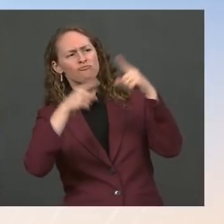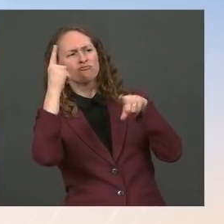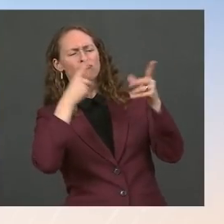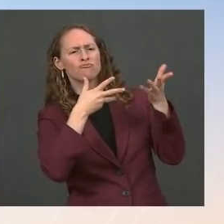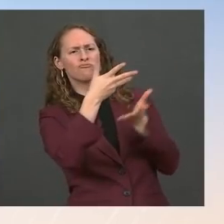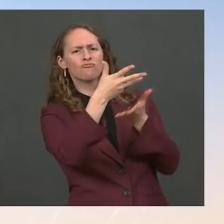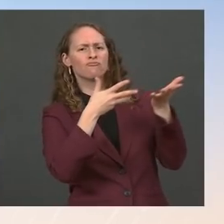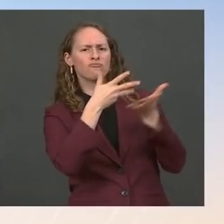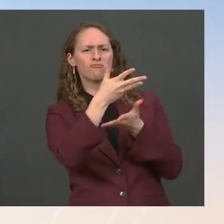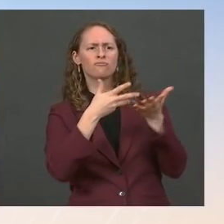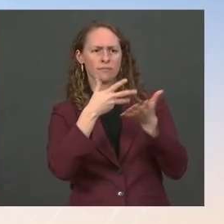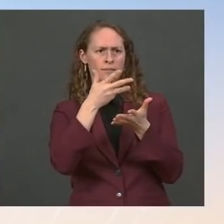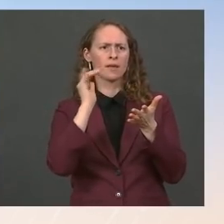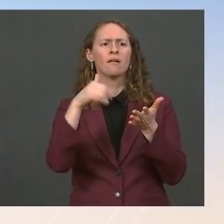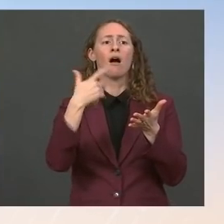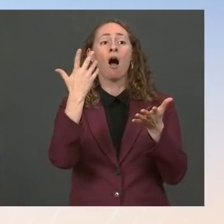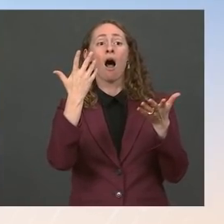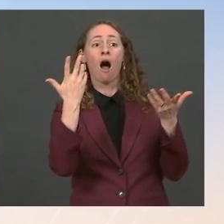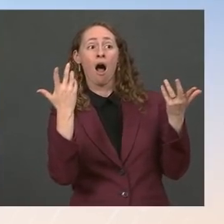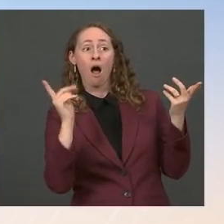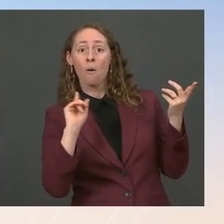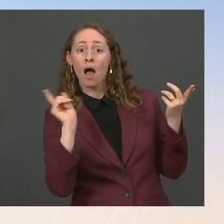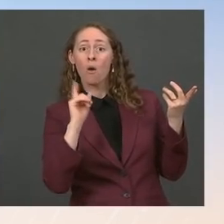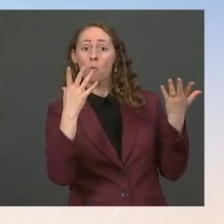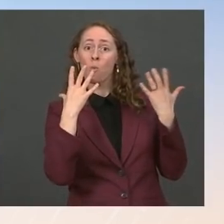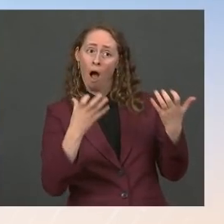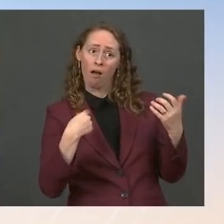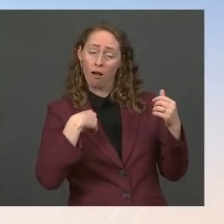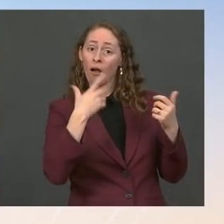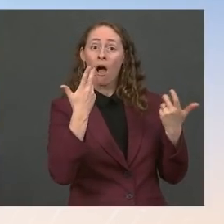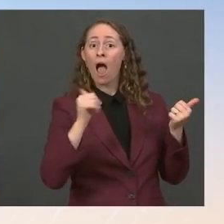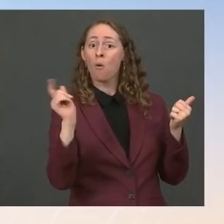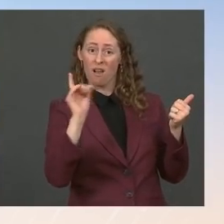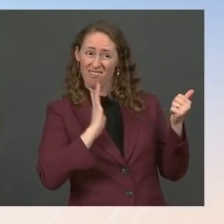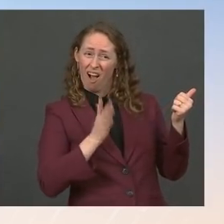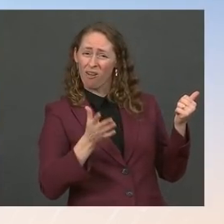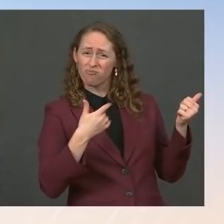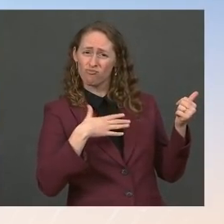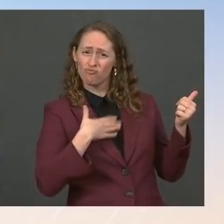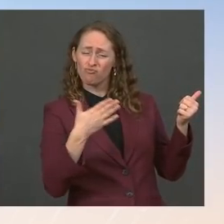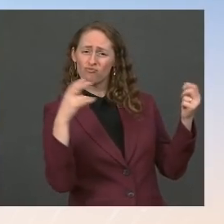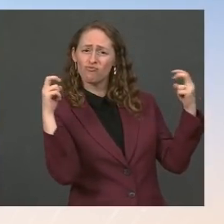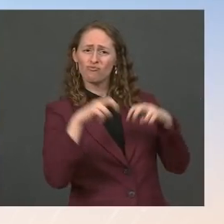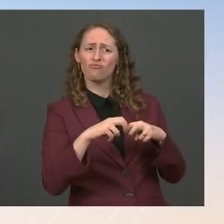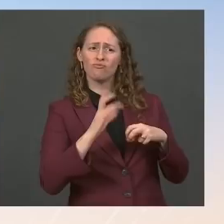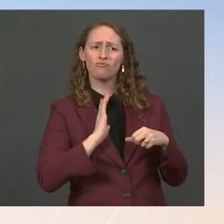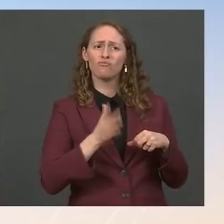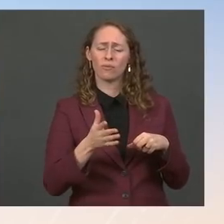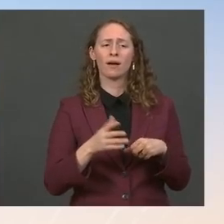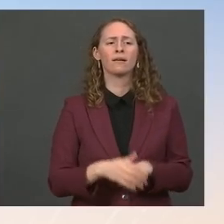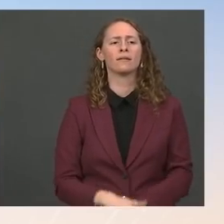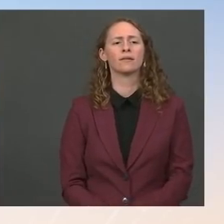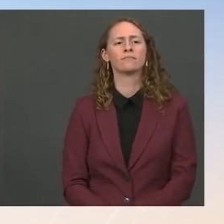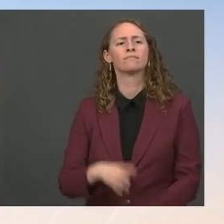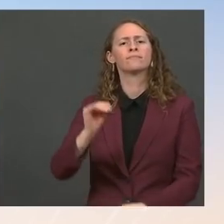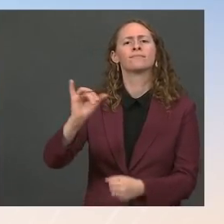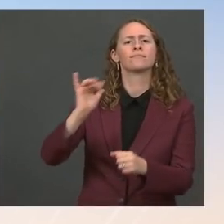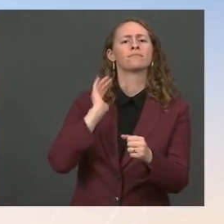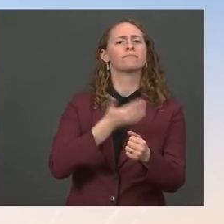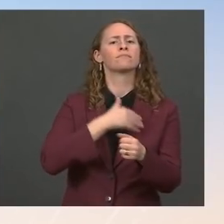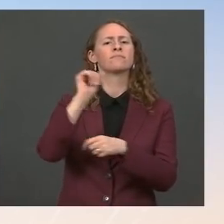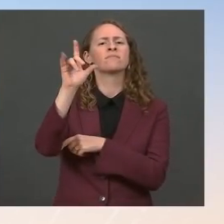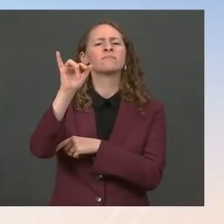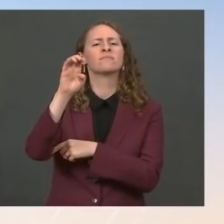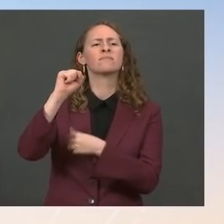anywhere, anytime, without preconditions. We're also closely consulting with allies in this. In fact, this morning, a